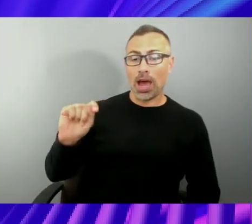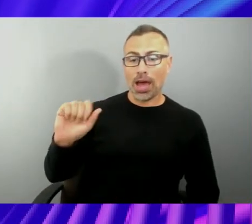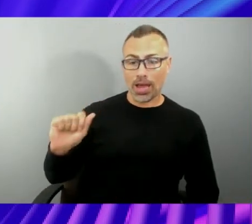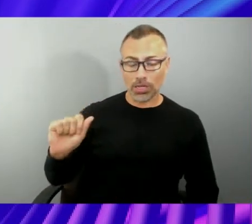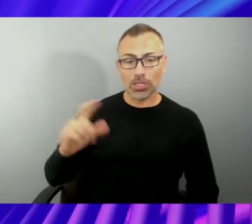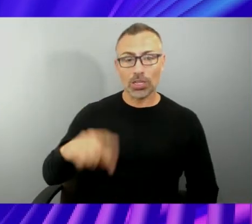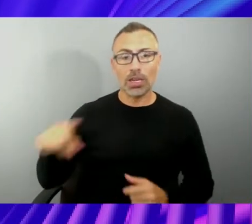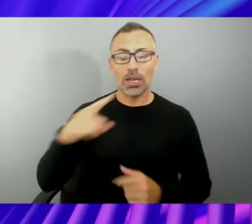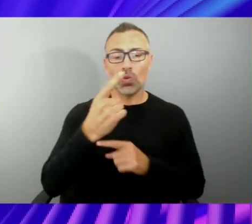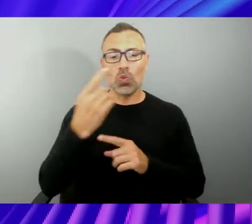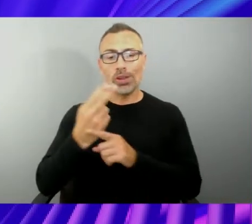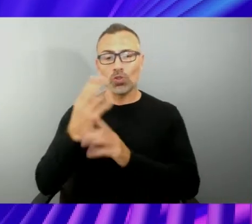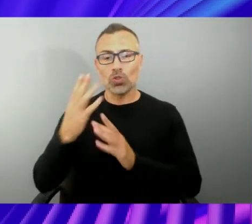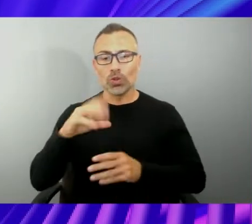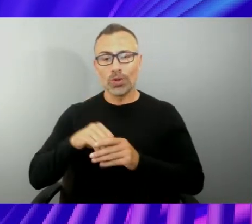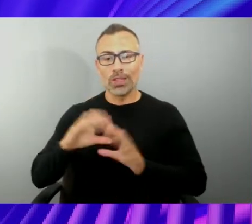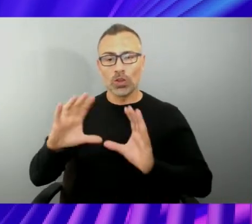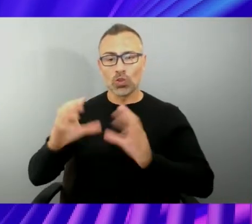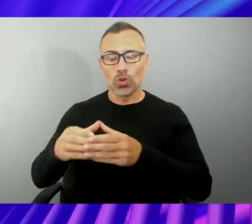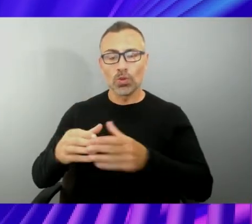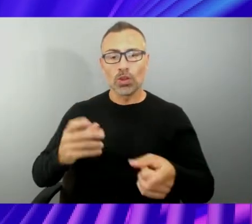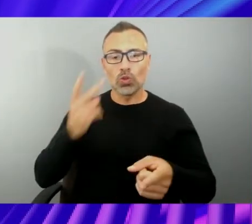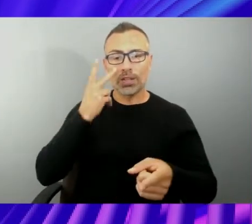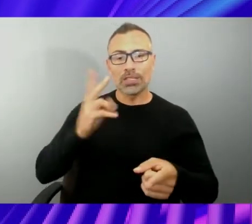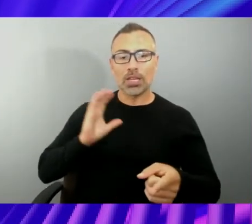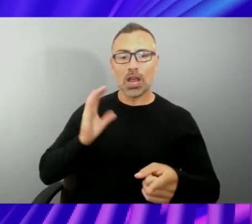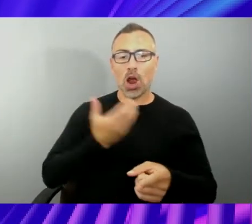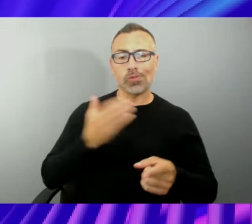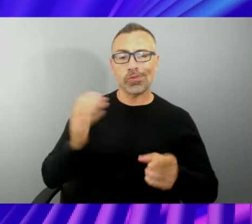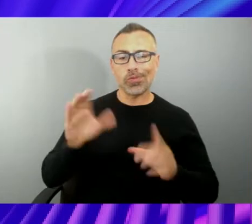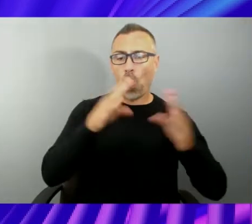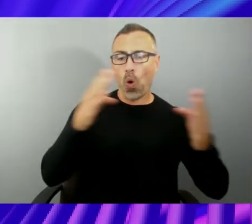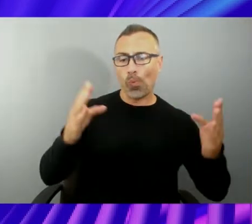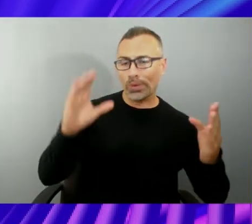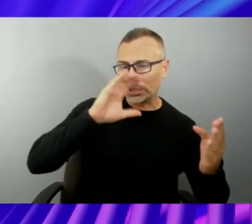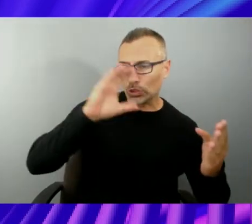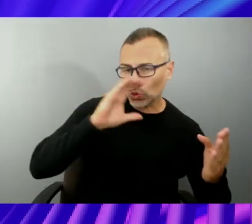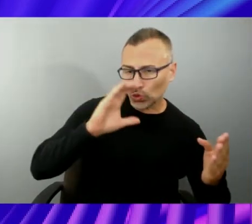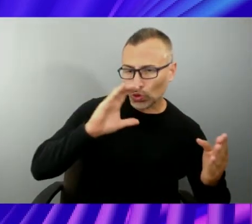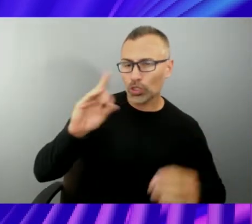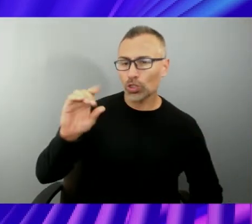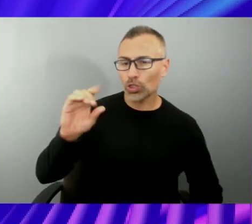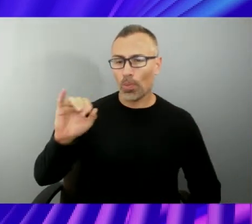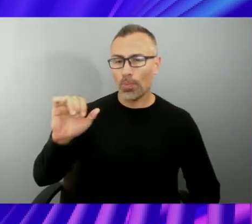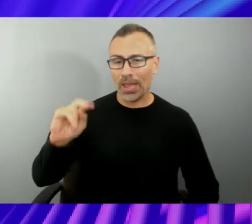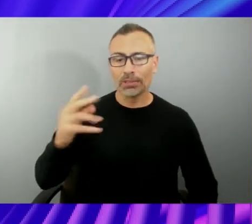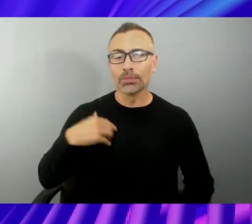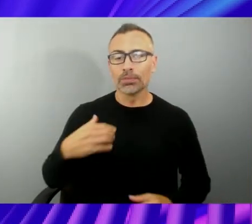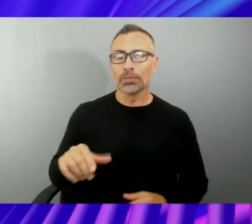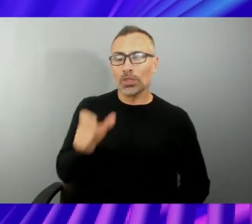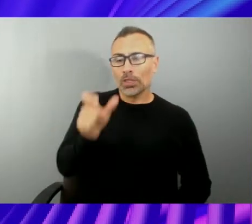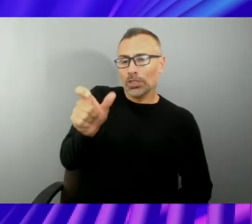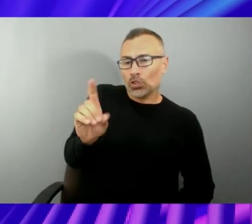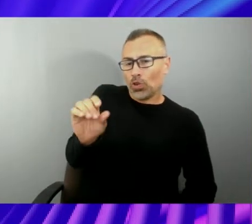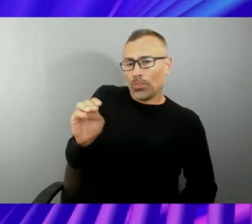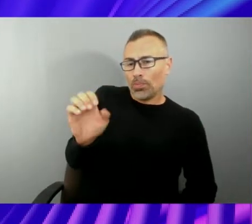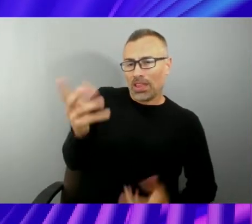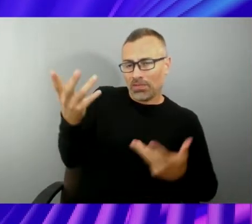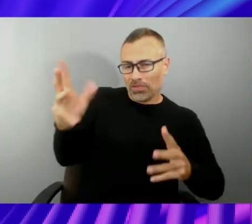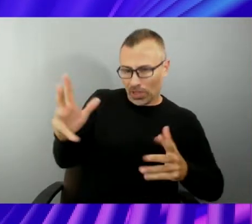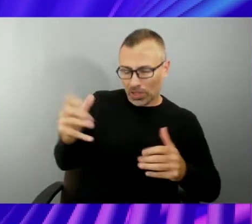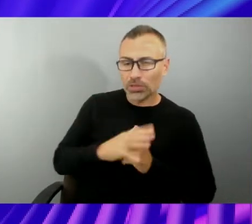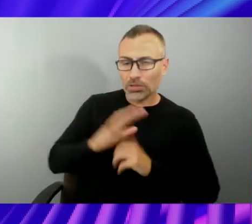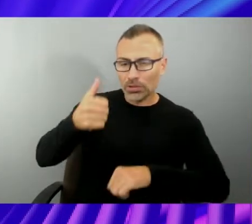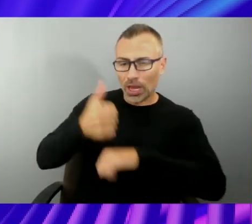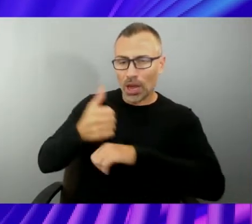is the OpenSearch domain. I already created a domain called a SAML demo. And then in